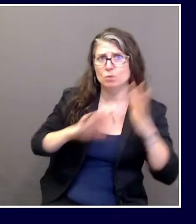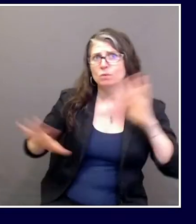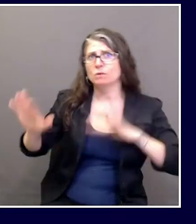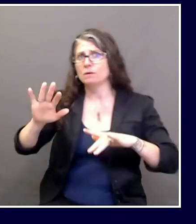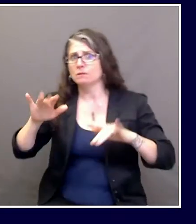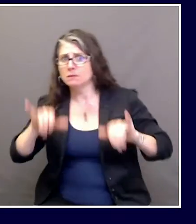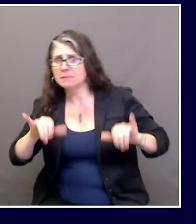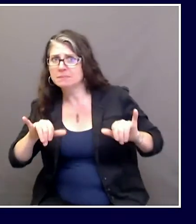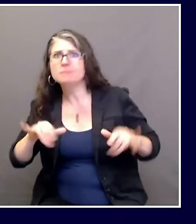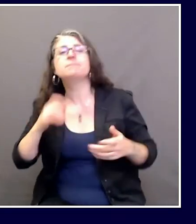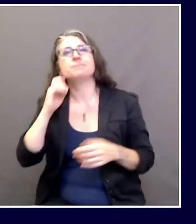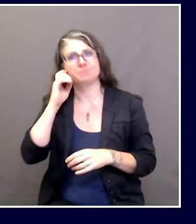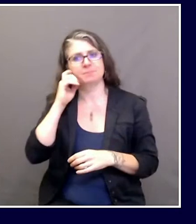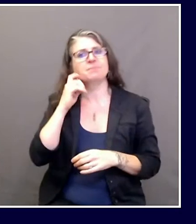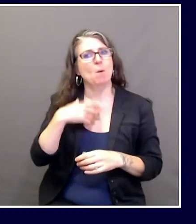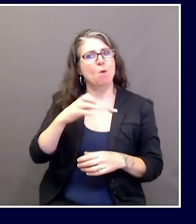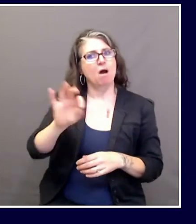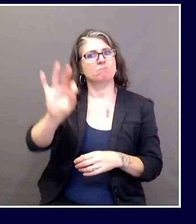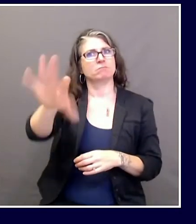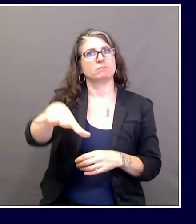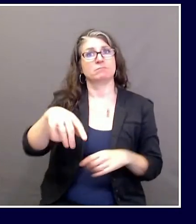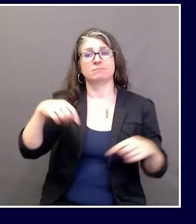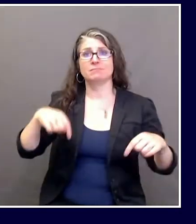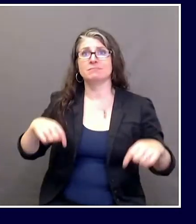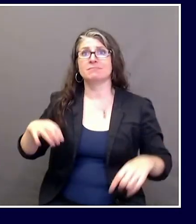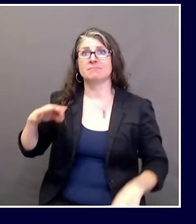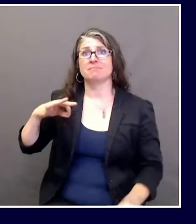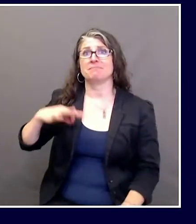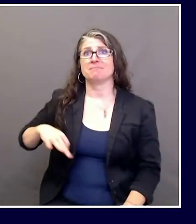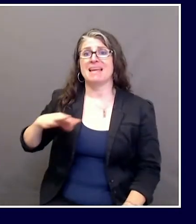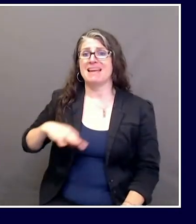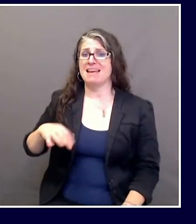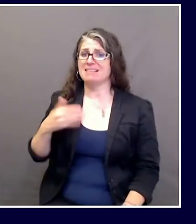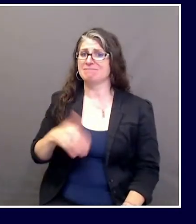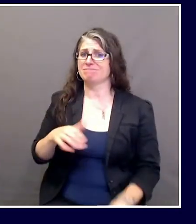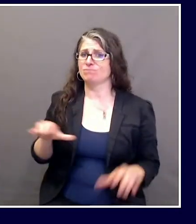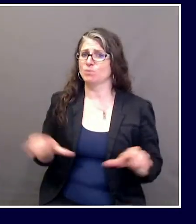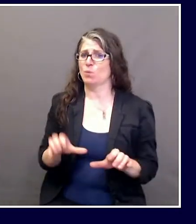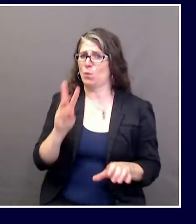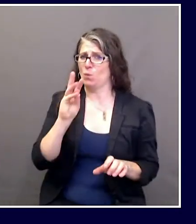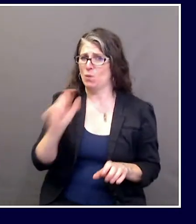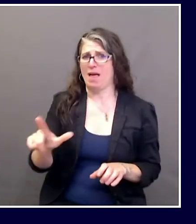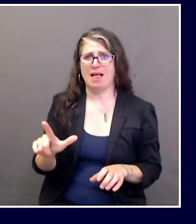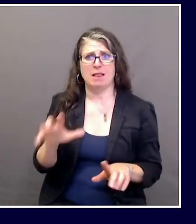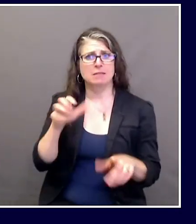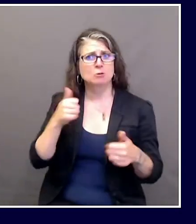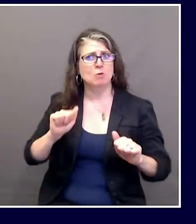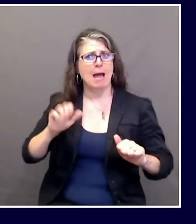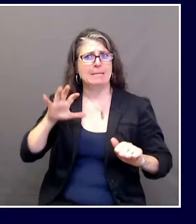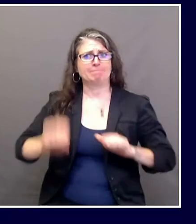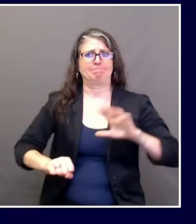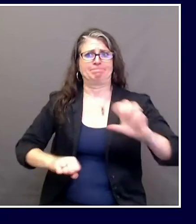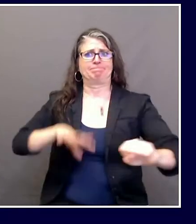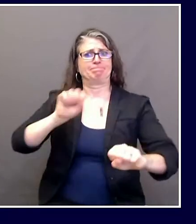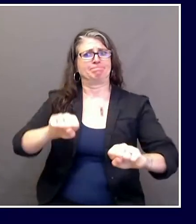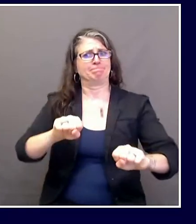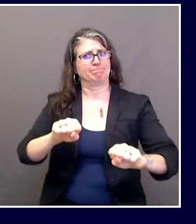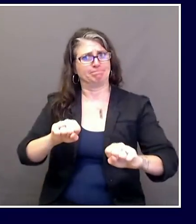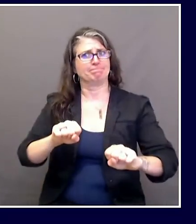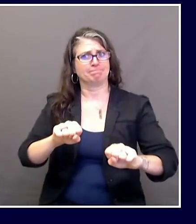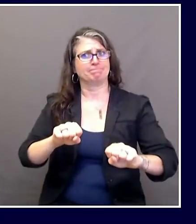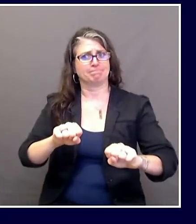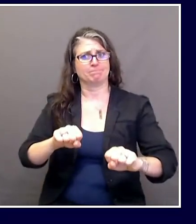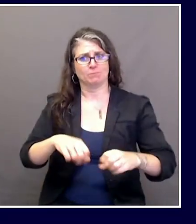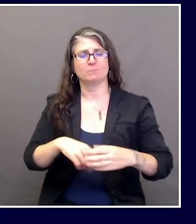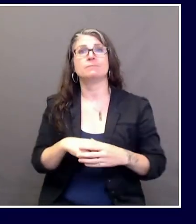position relative to other states. The goal for us is how do we get even better? In terms of variants, Patty, I'm